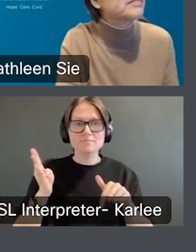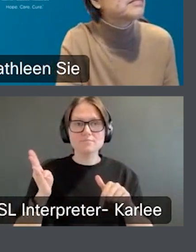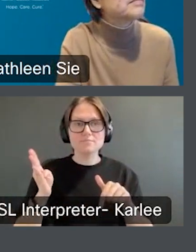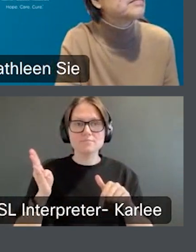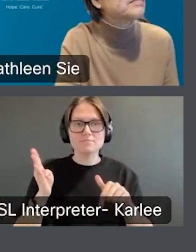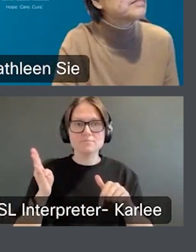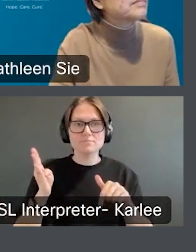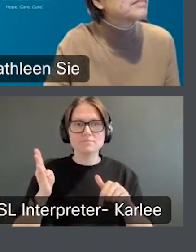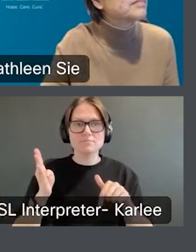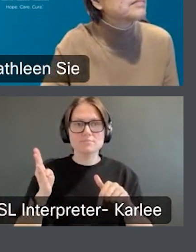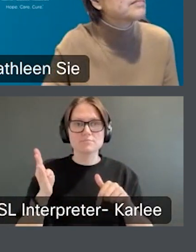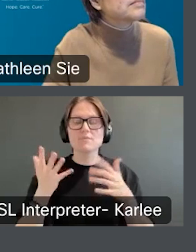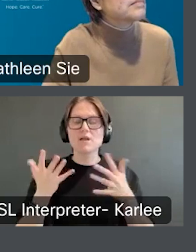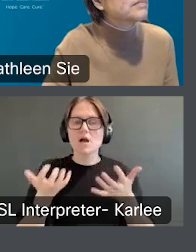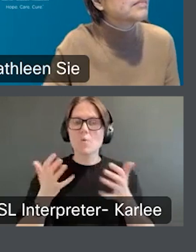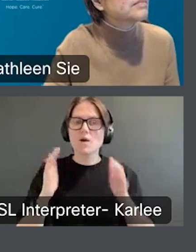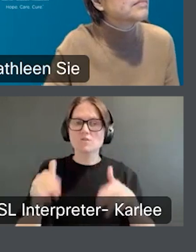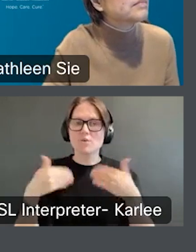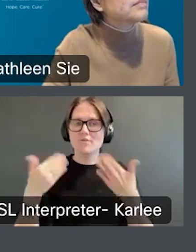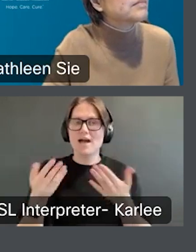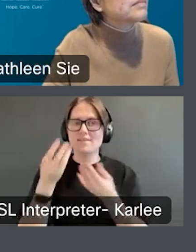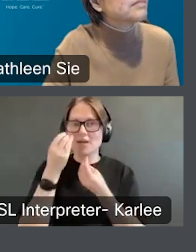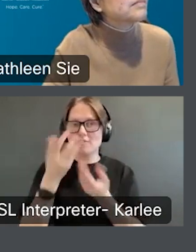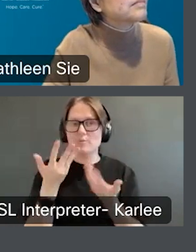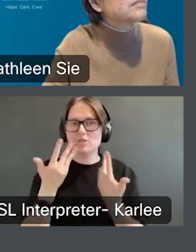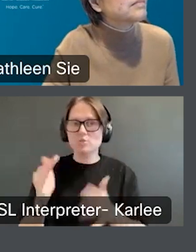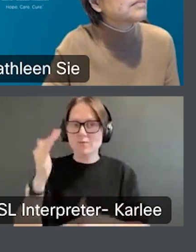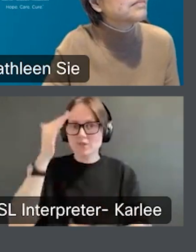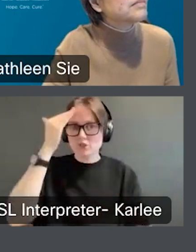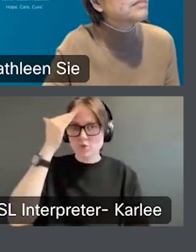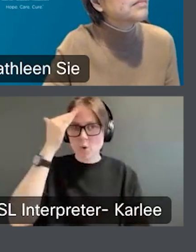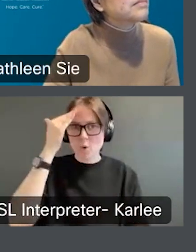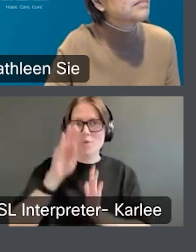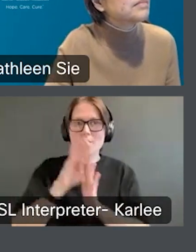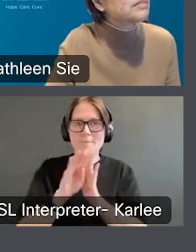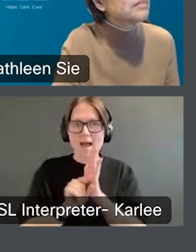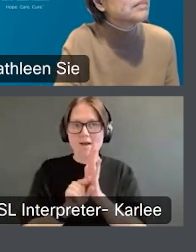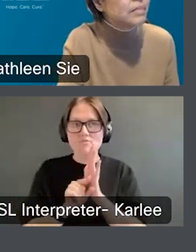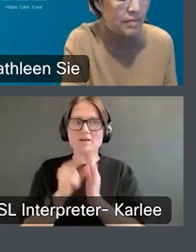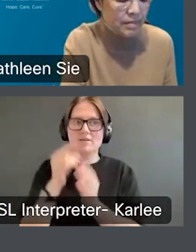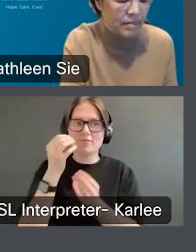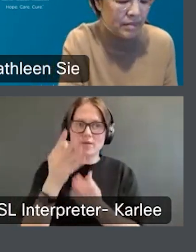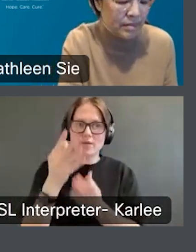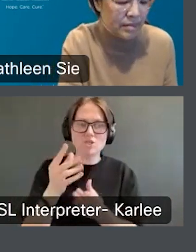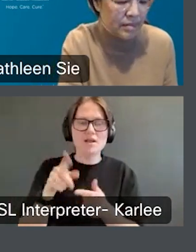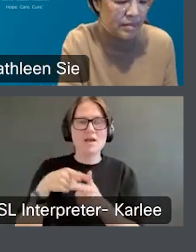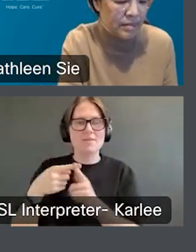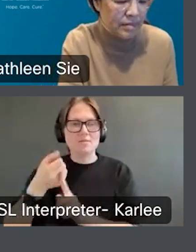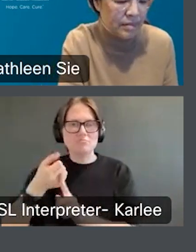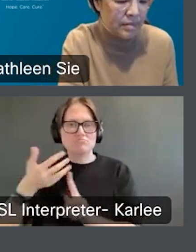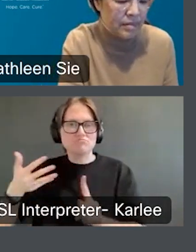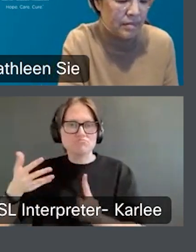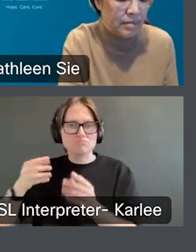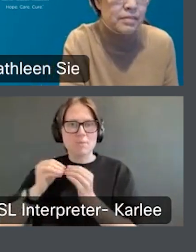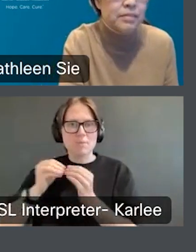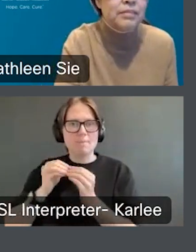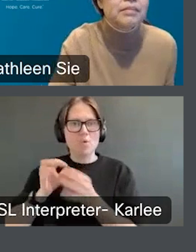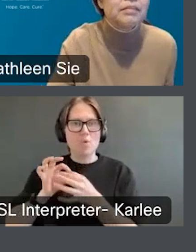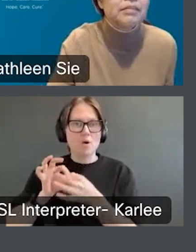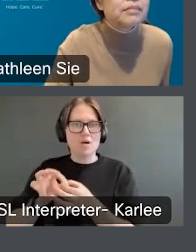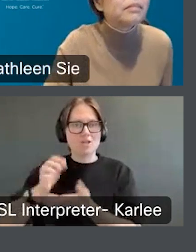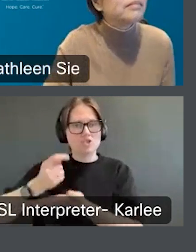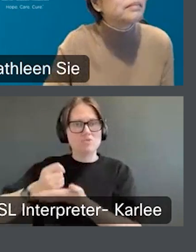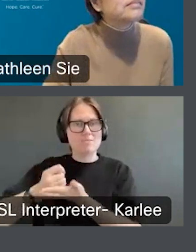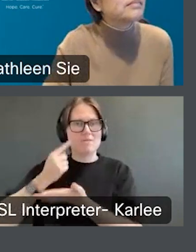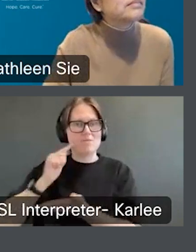of the information we know, the background information, and then talk more about treatment in my second presentation.